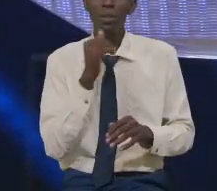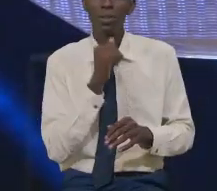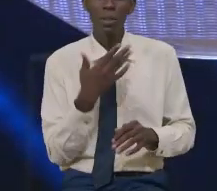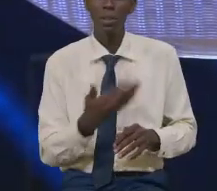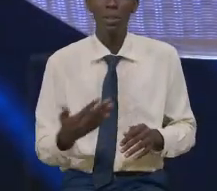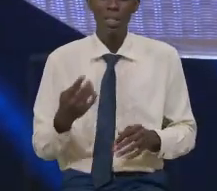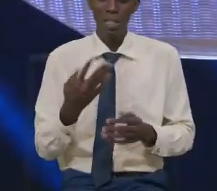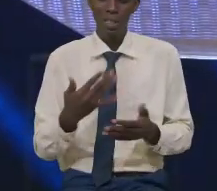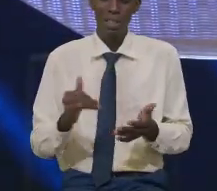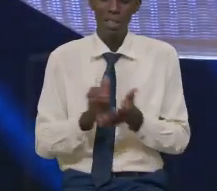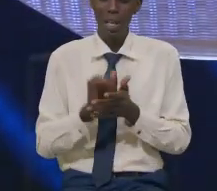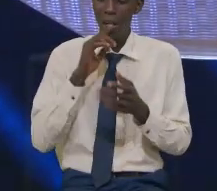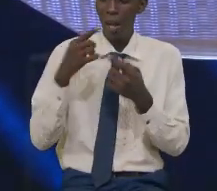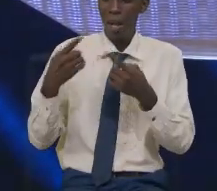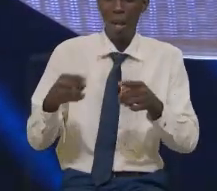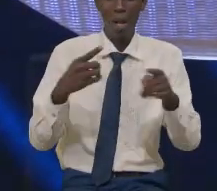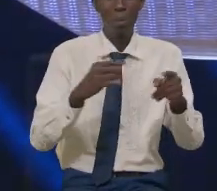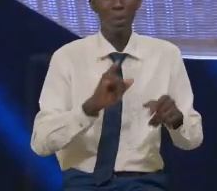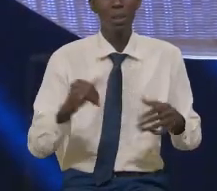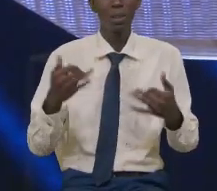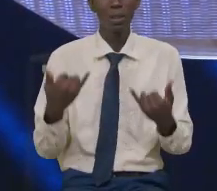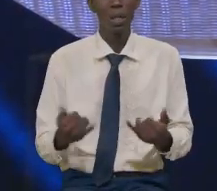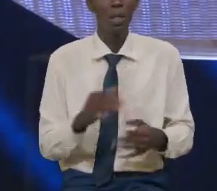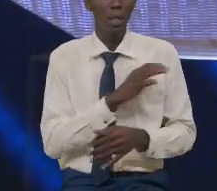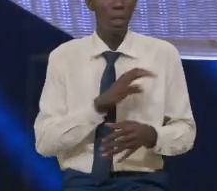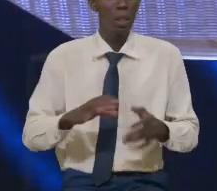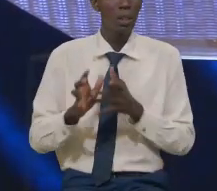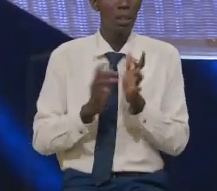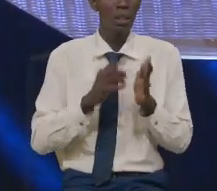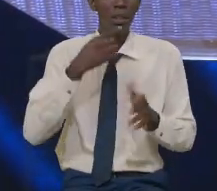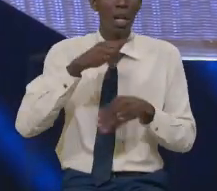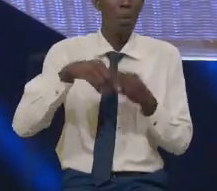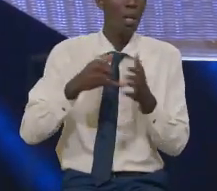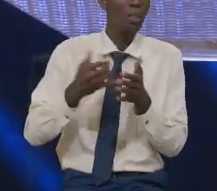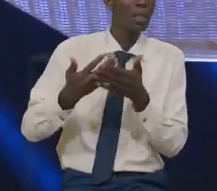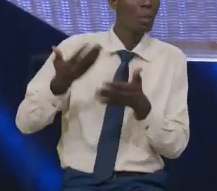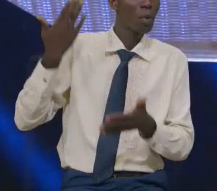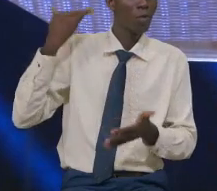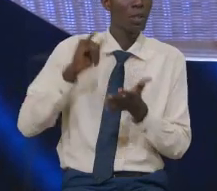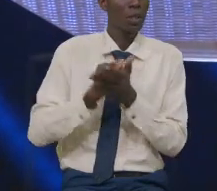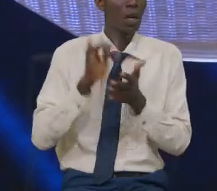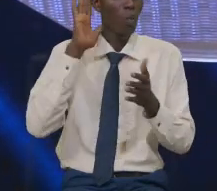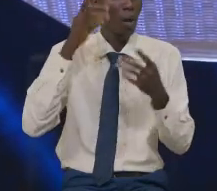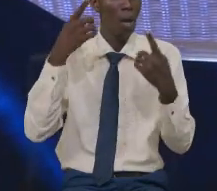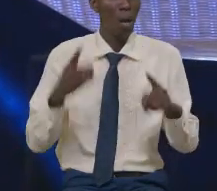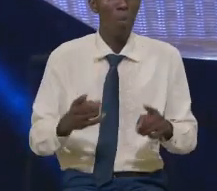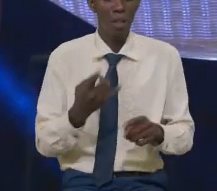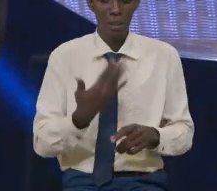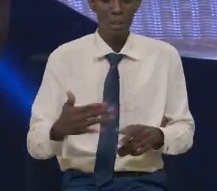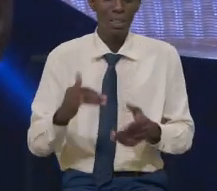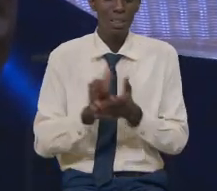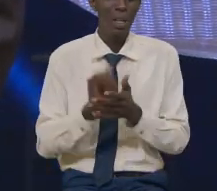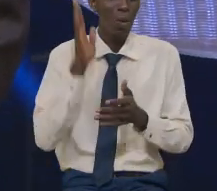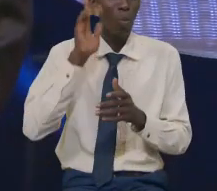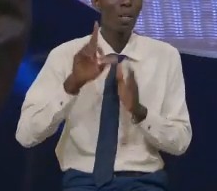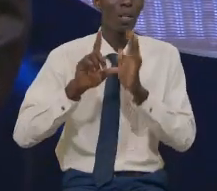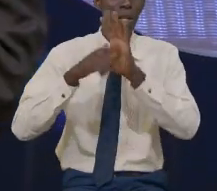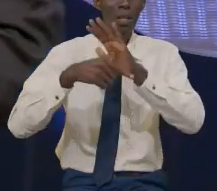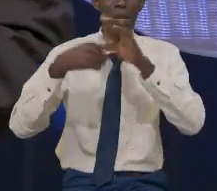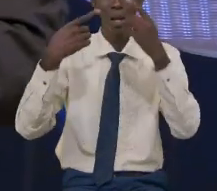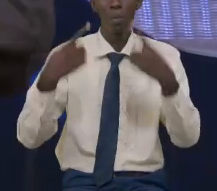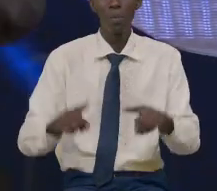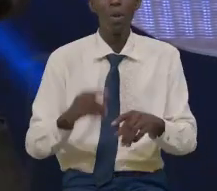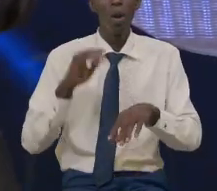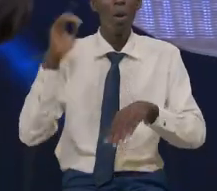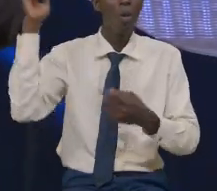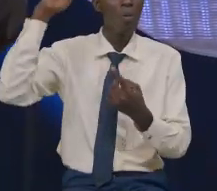are happening now that Jesus Christ spoke about that will happen, and the things that will still happen until the